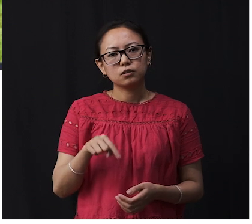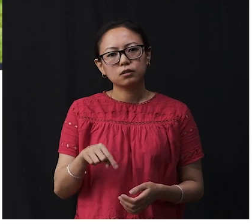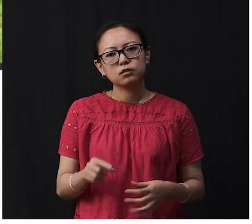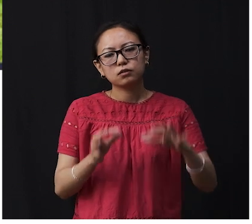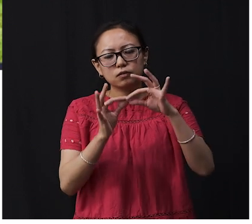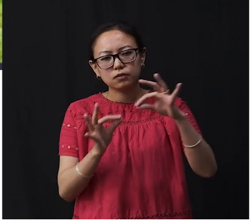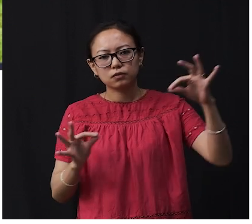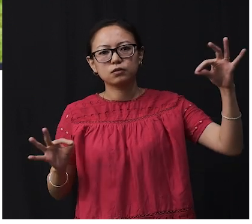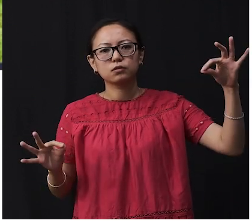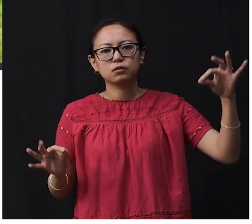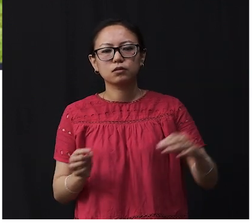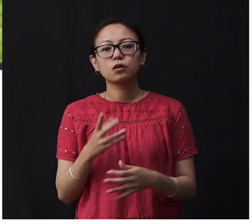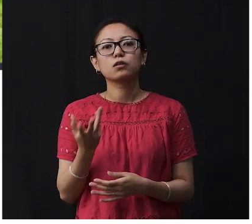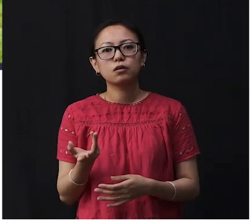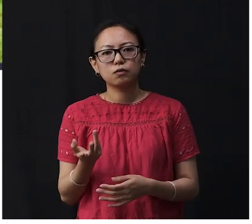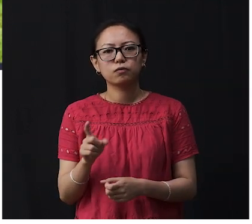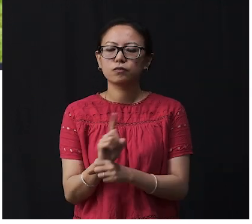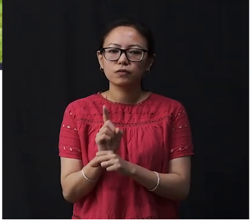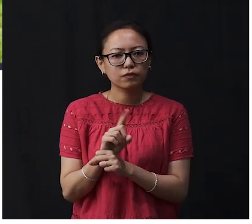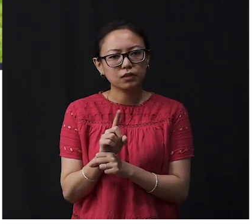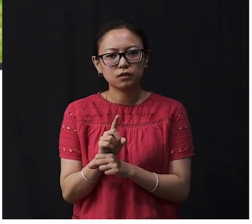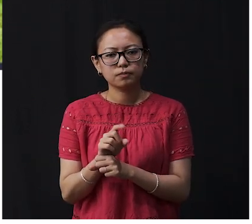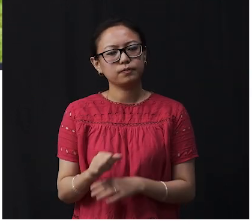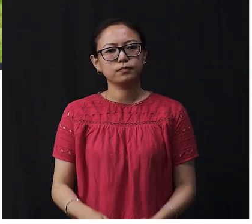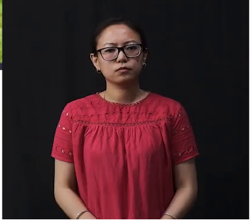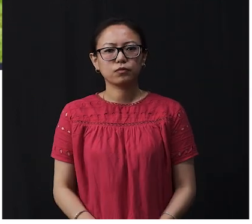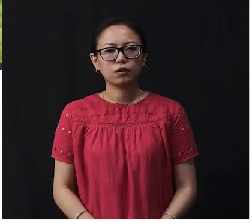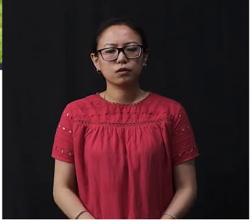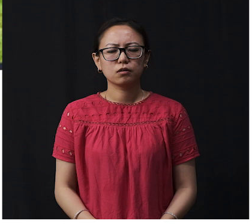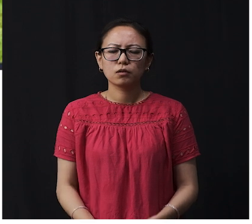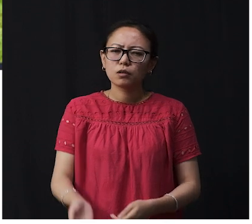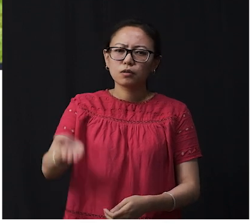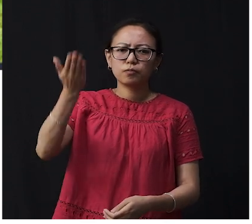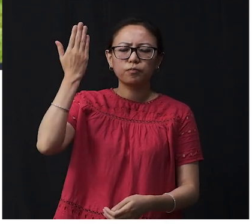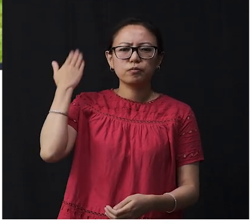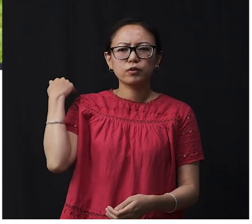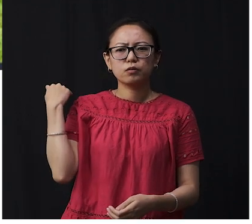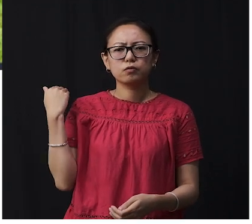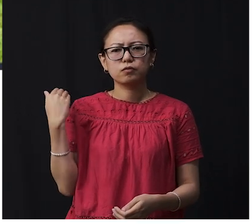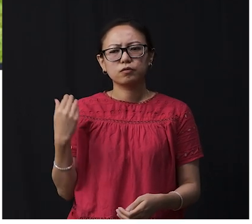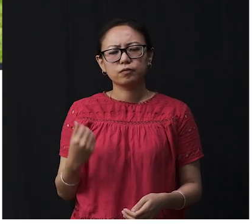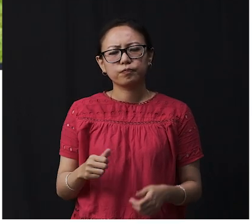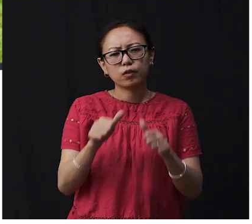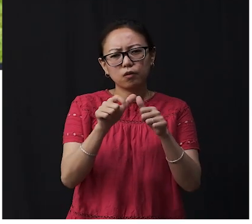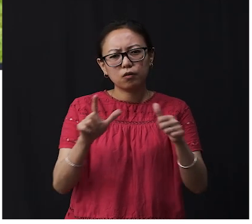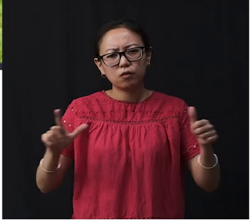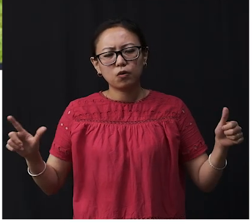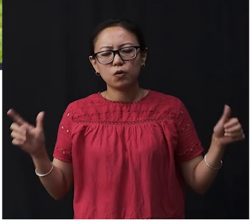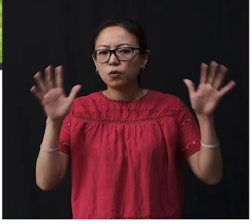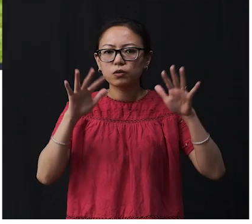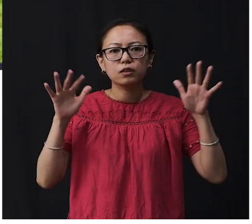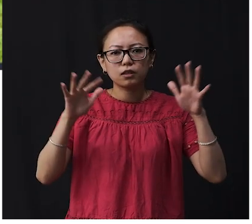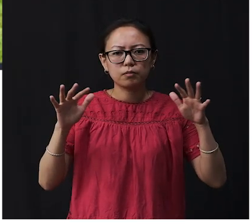a story about tail. Okay, so once upon a time, all the animals in the jungle,